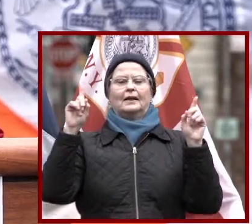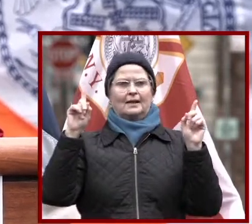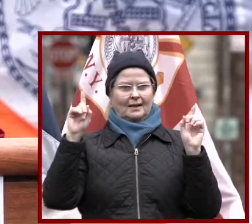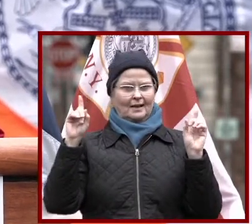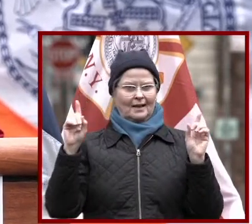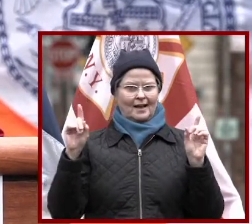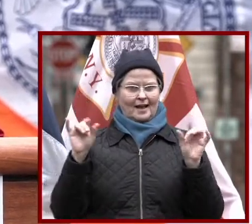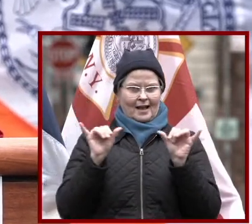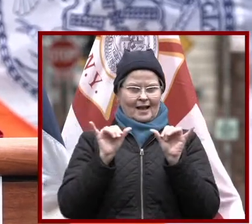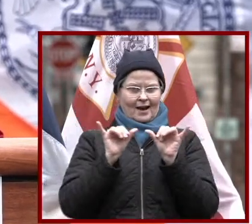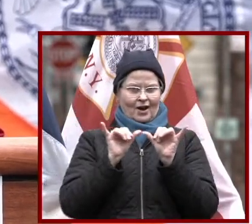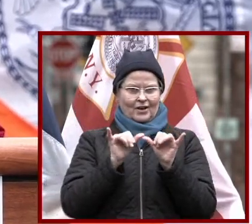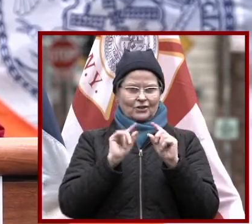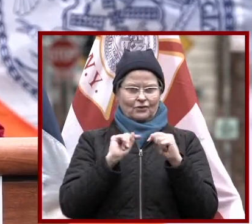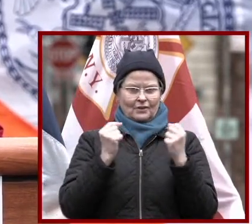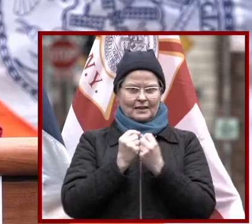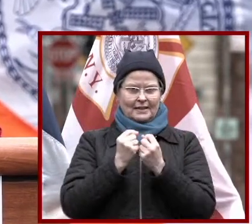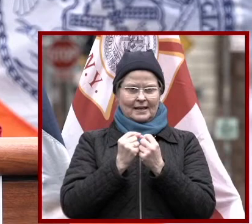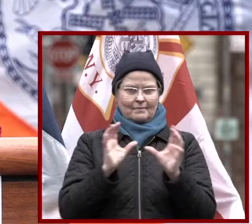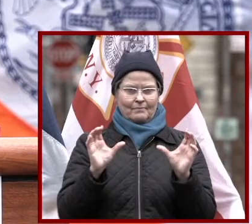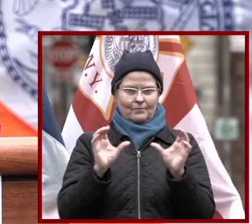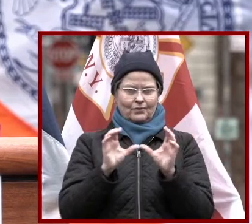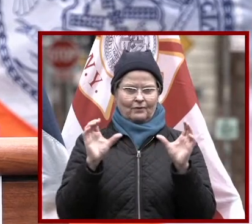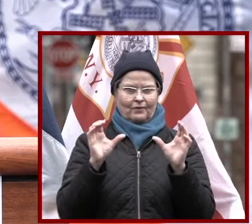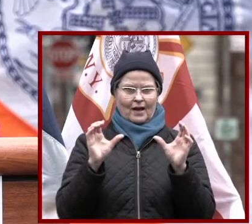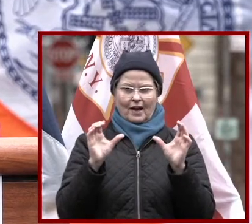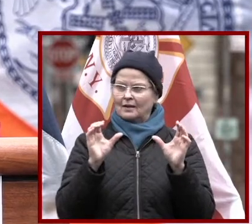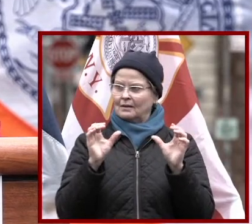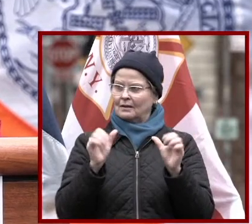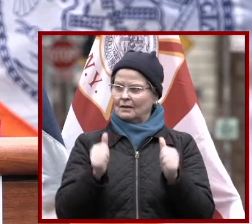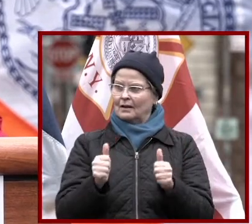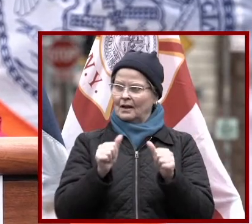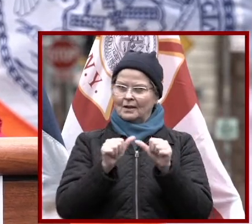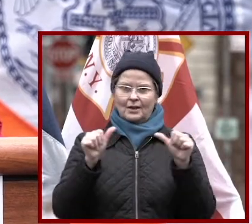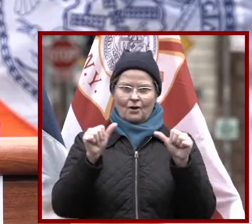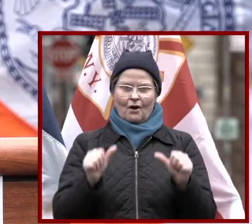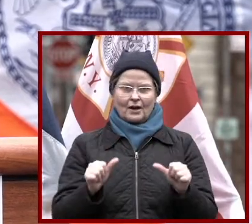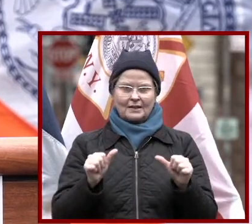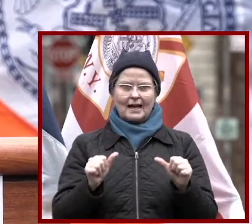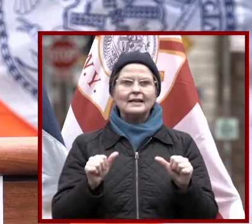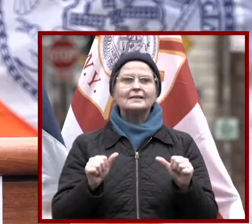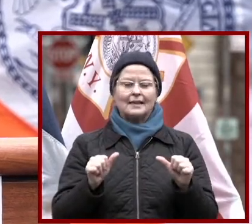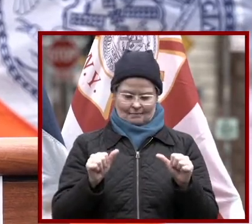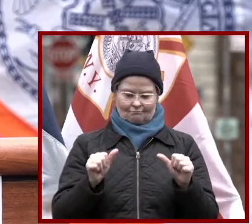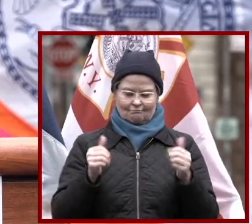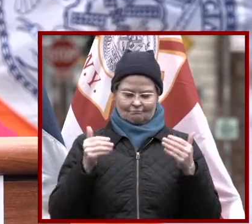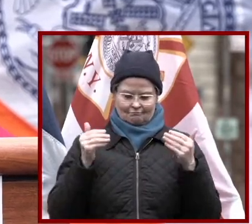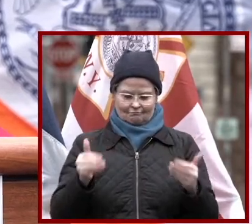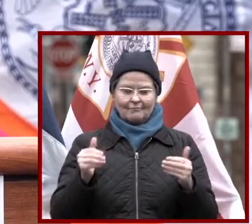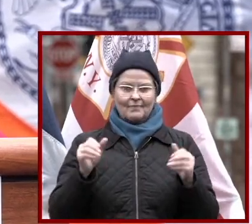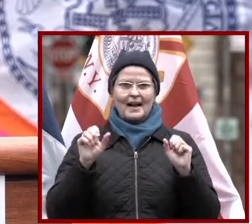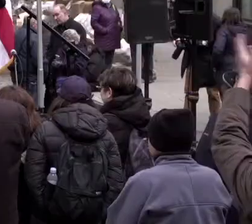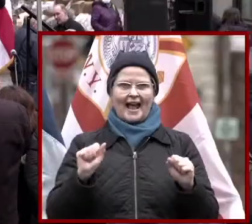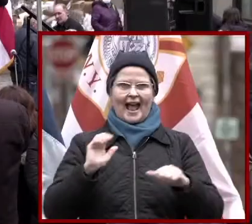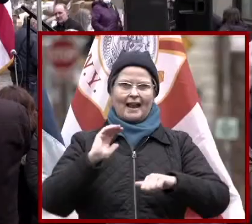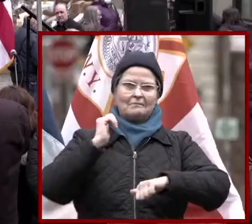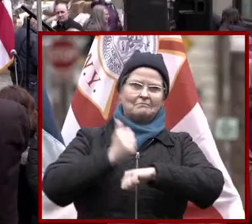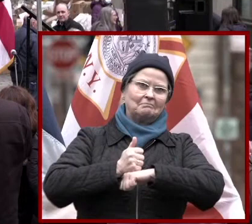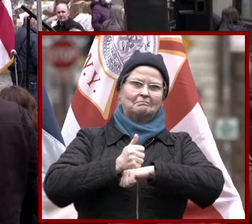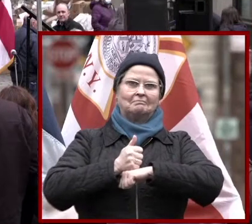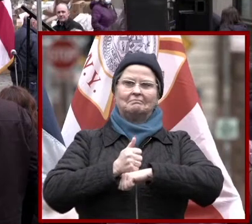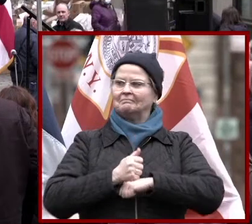our engineering team and the architects working on this that we are good to go to install on the building.